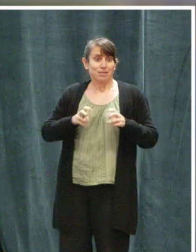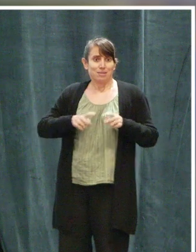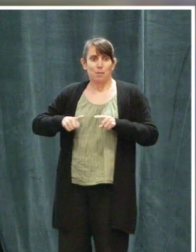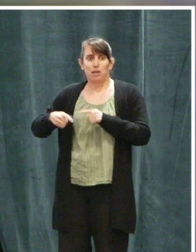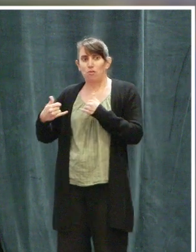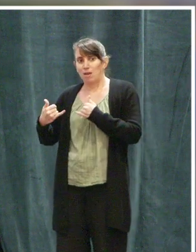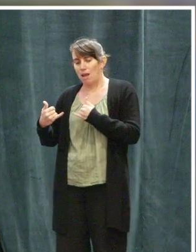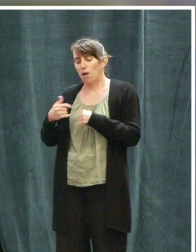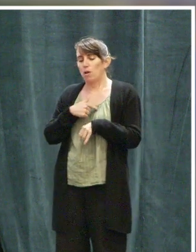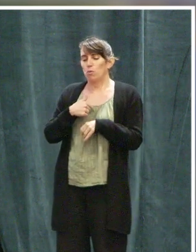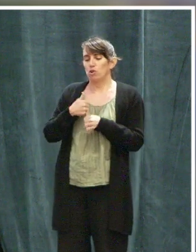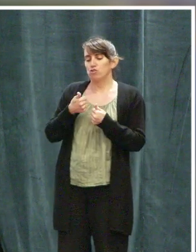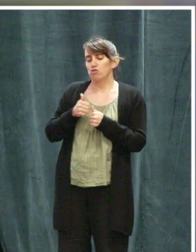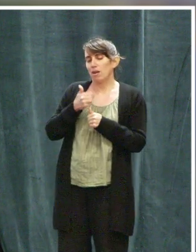to